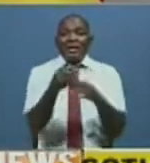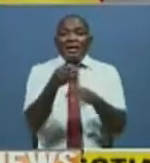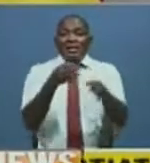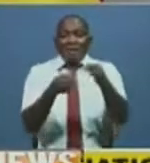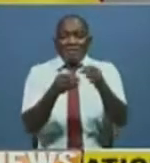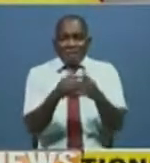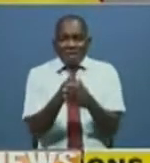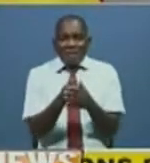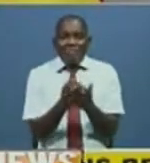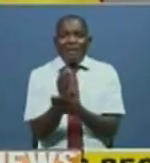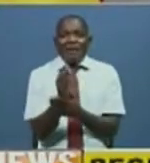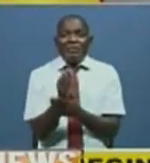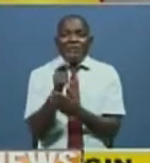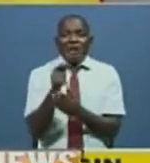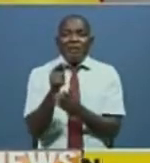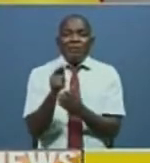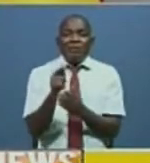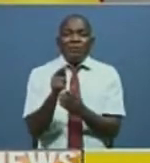by natural order